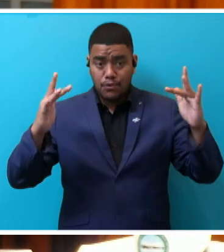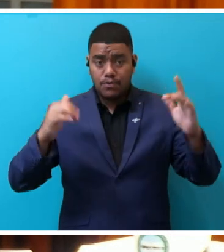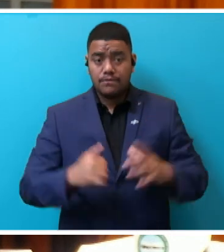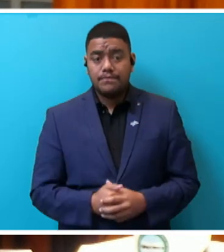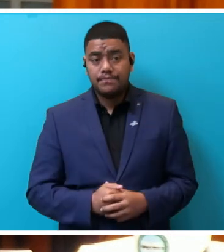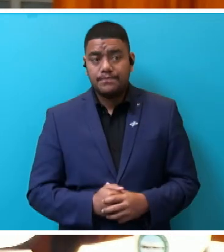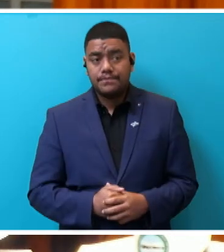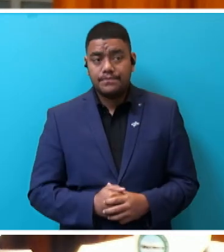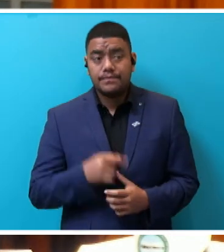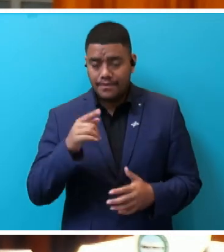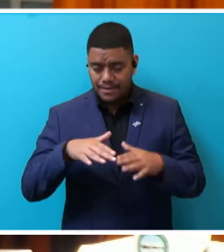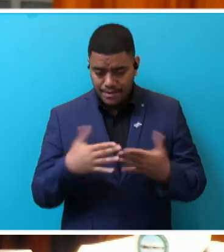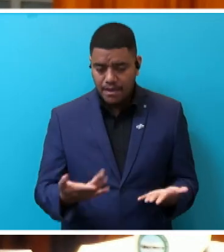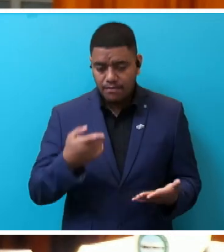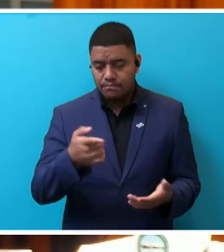which